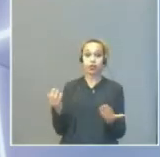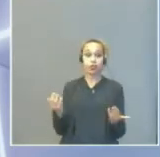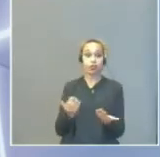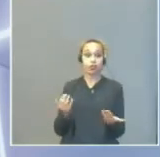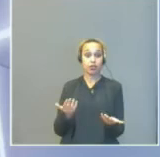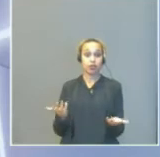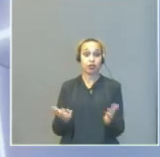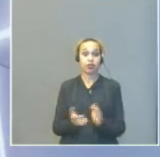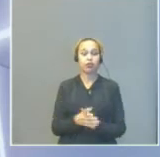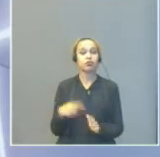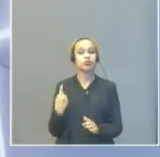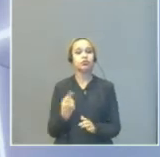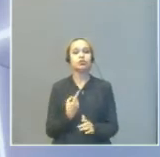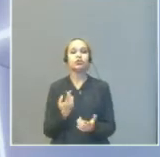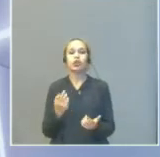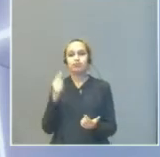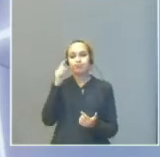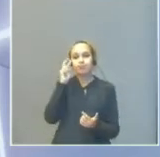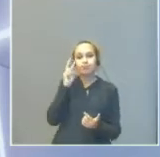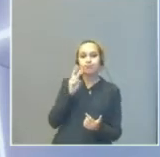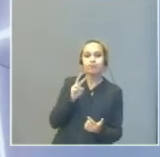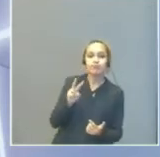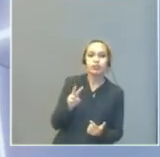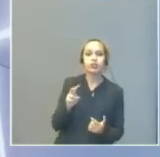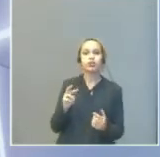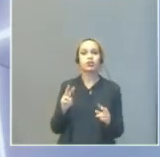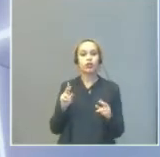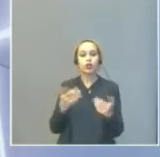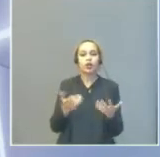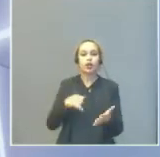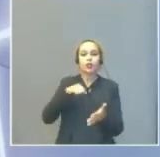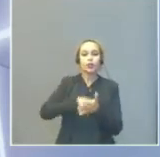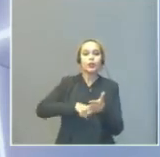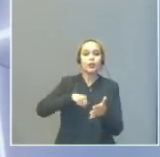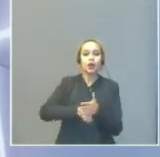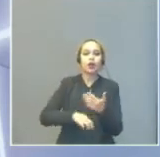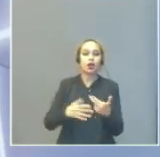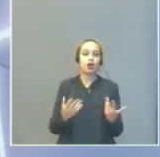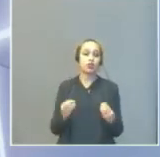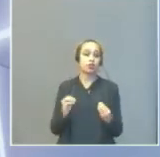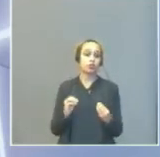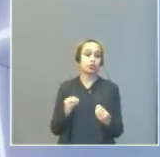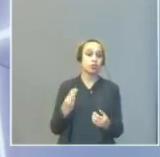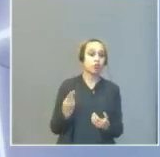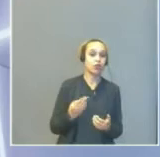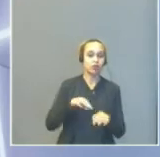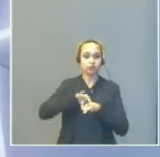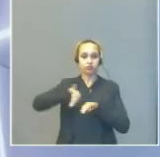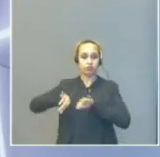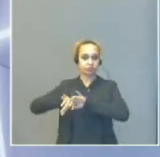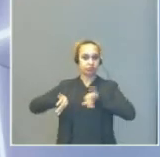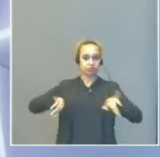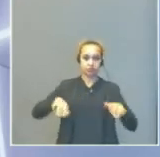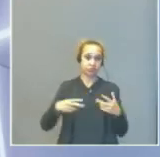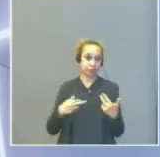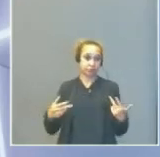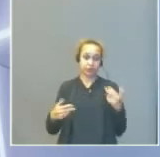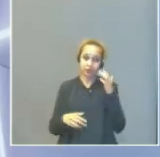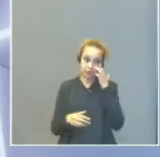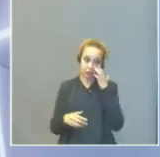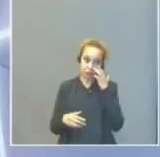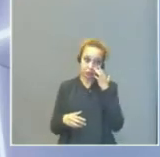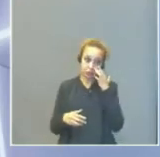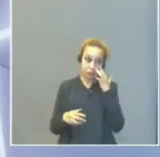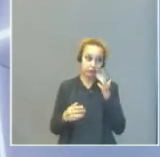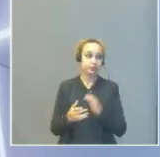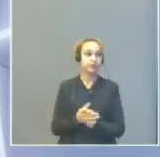choose to notice some things and in the ways we choose to exclude other things. When we frame